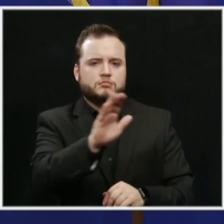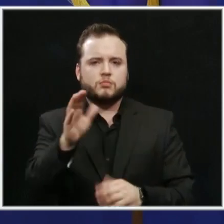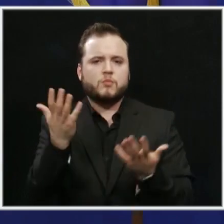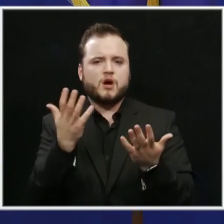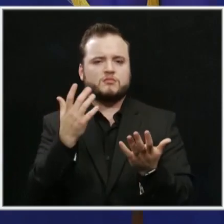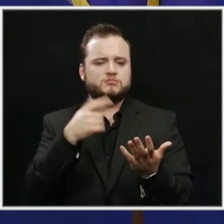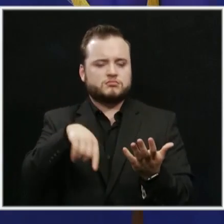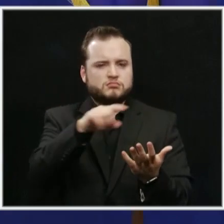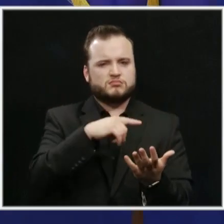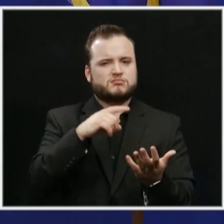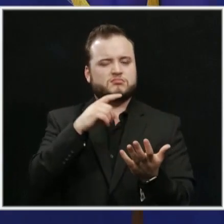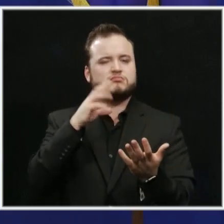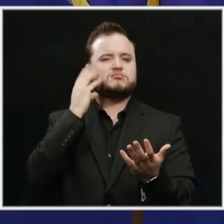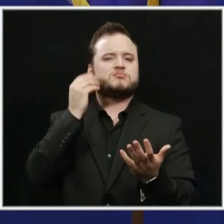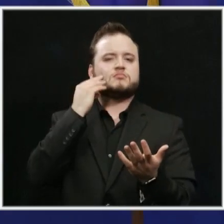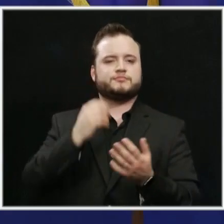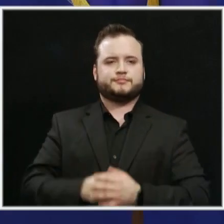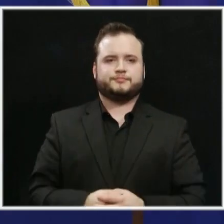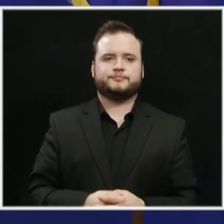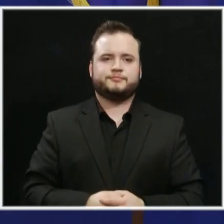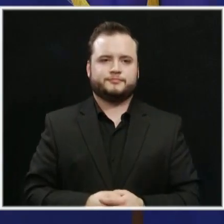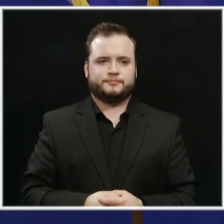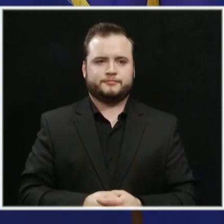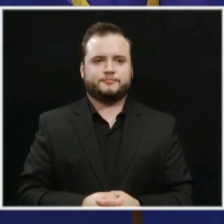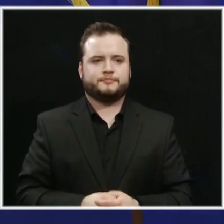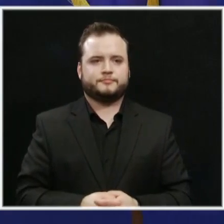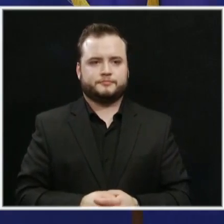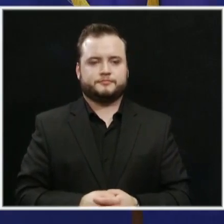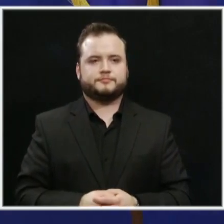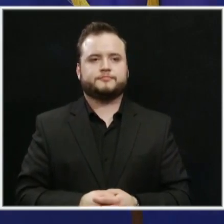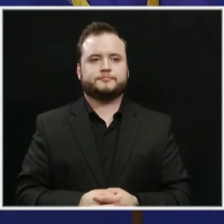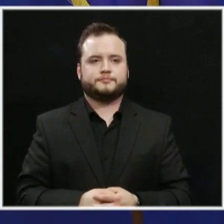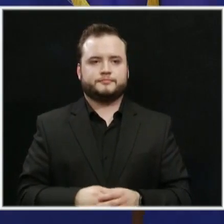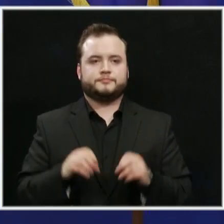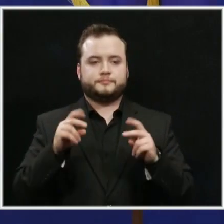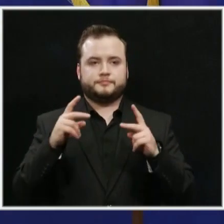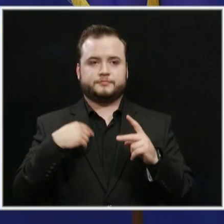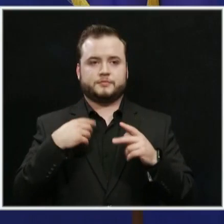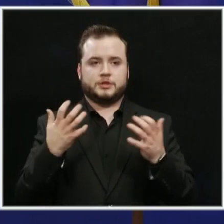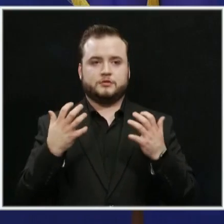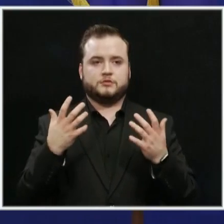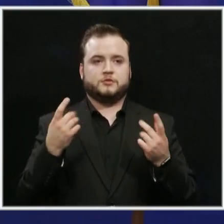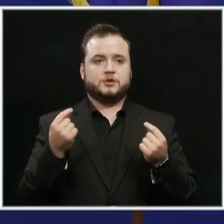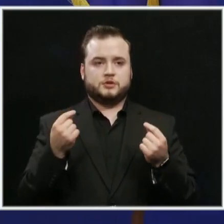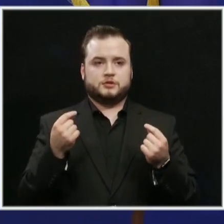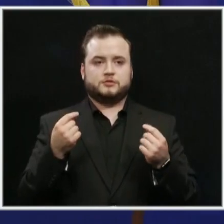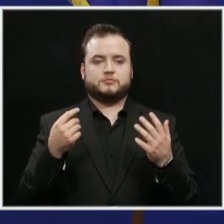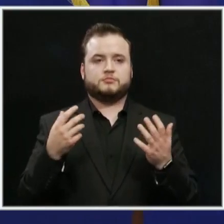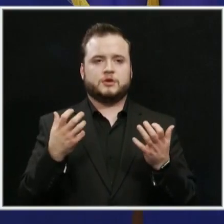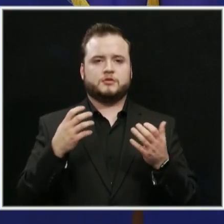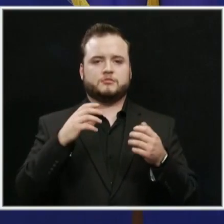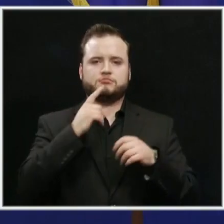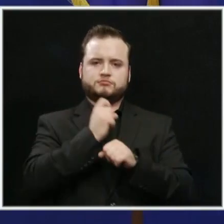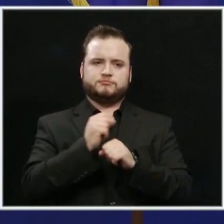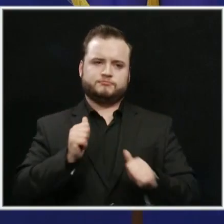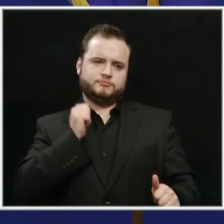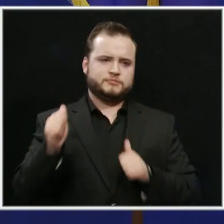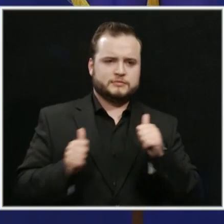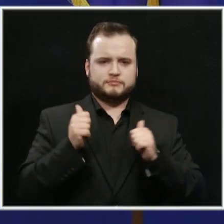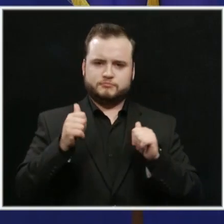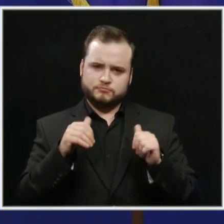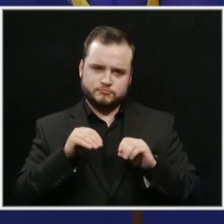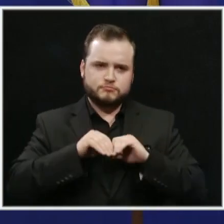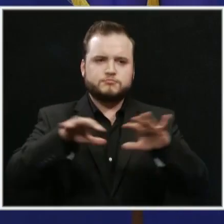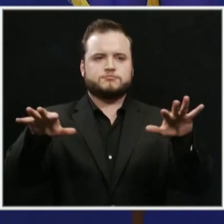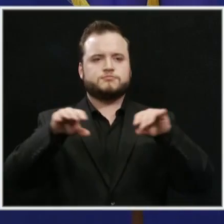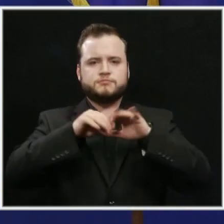minnesota.gov/COVID-19. And as I've said before, we want to be data-driven. We want to make sure that we're getting all the information to the public. We want to make